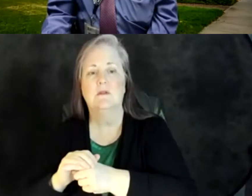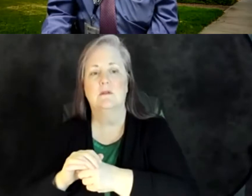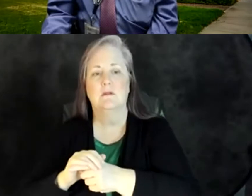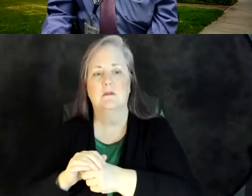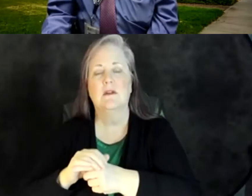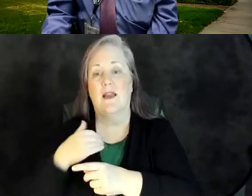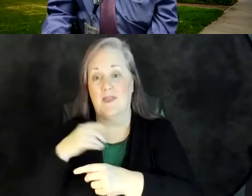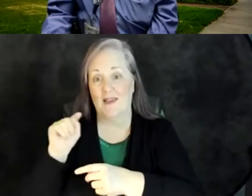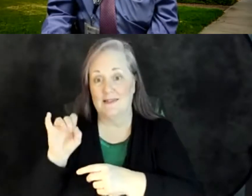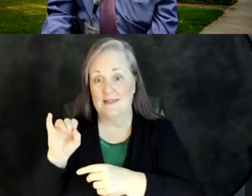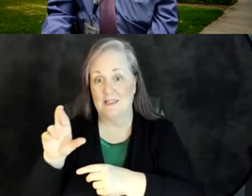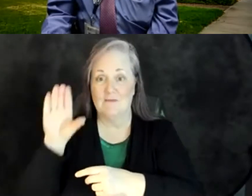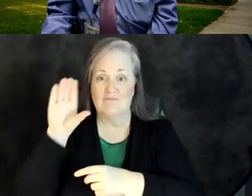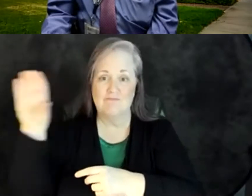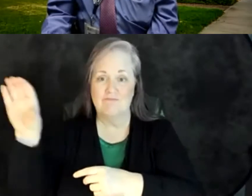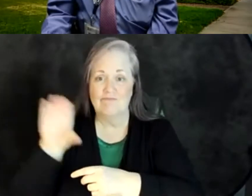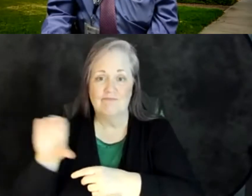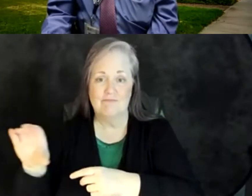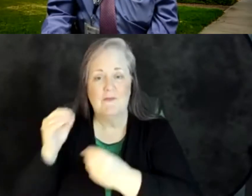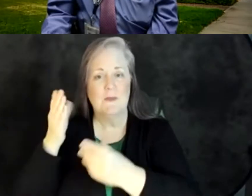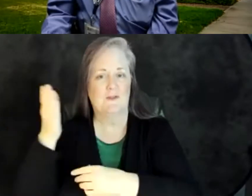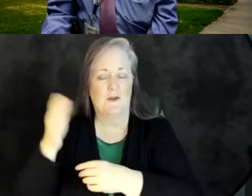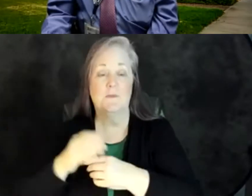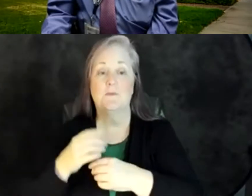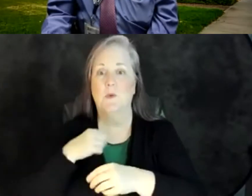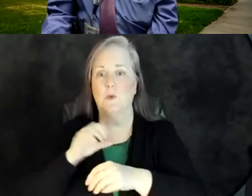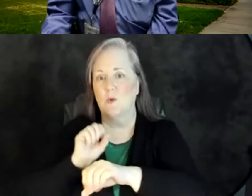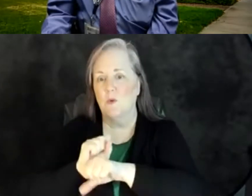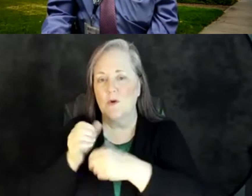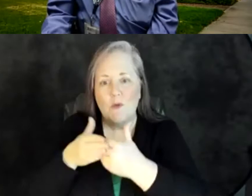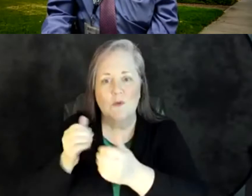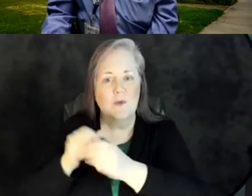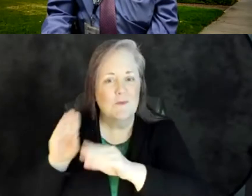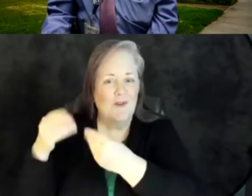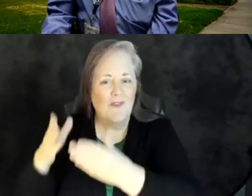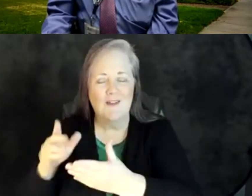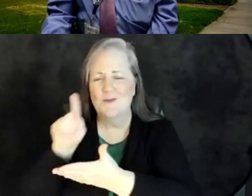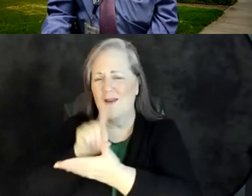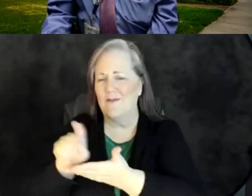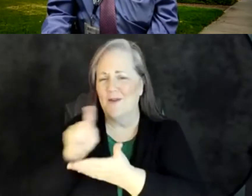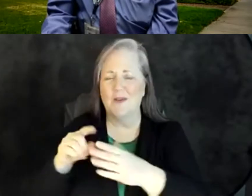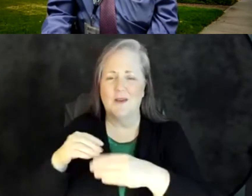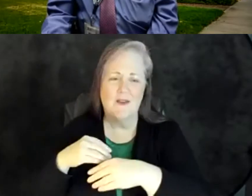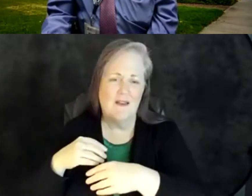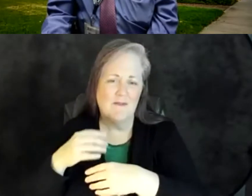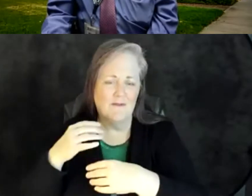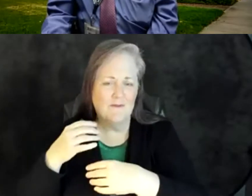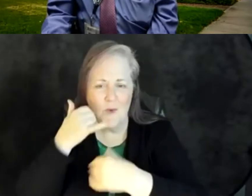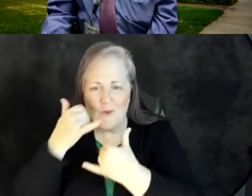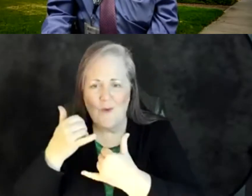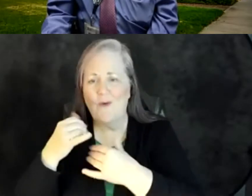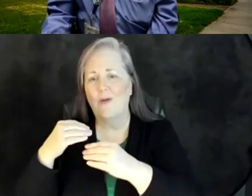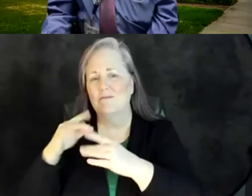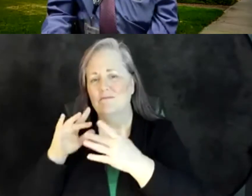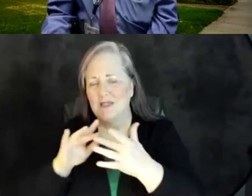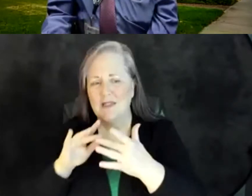tier information. We're working closely with our providers, and we have a weekly call to support them with storage and handling issues, as well